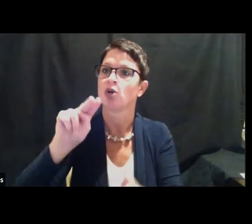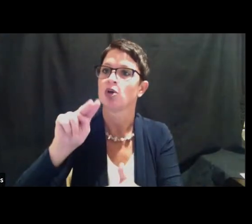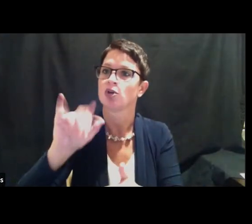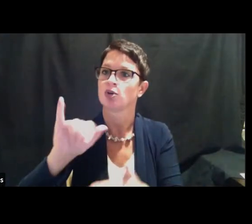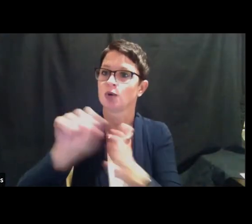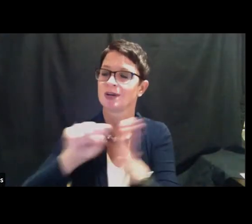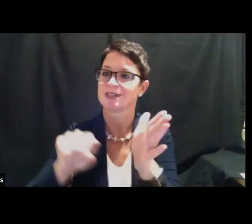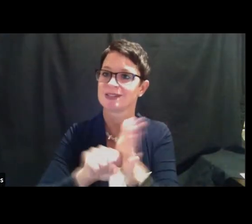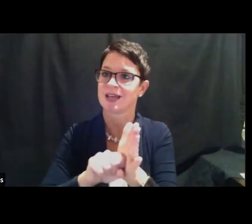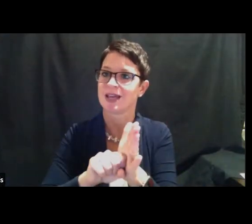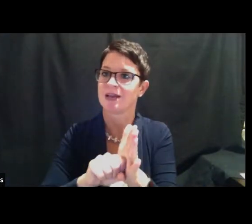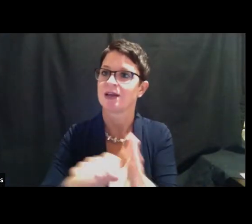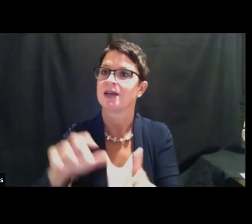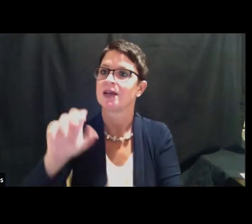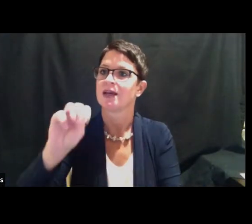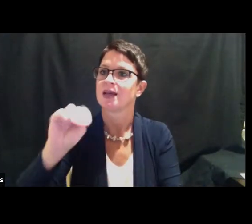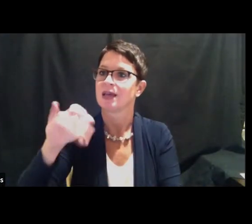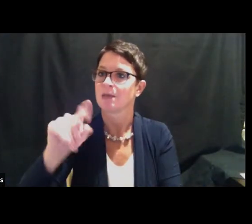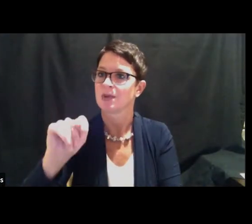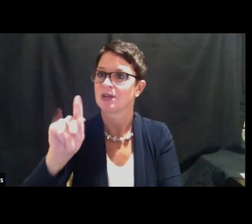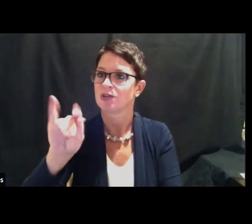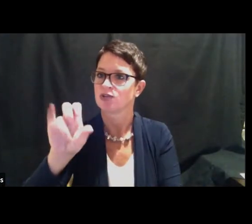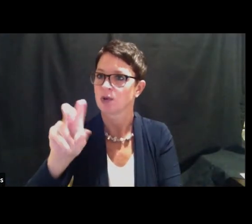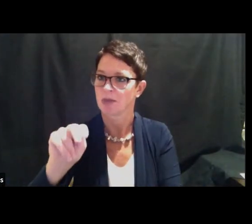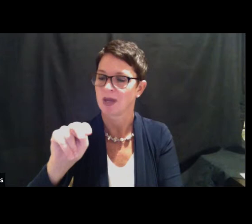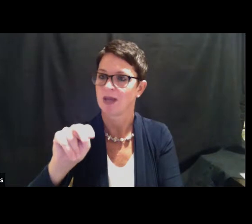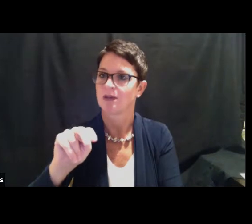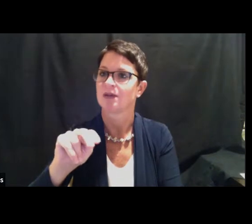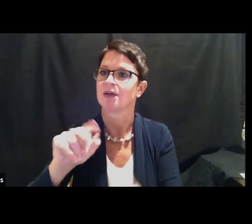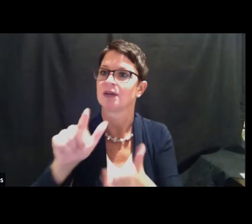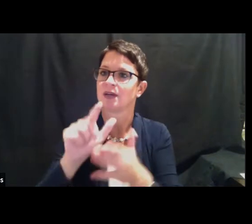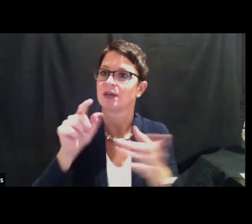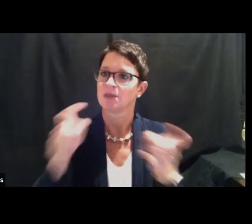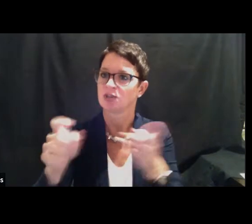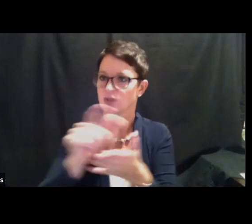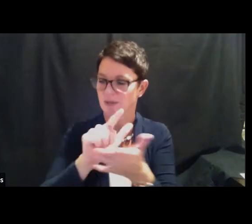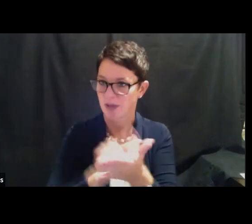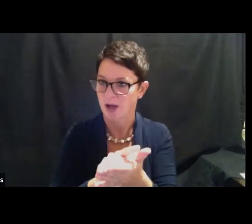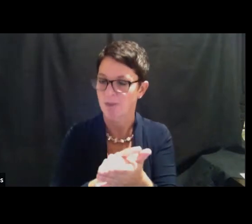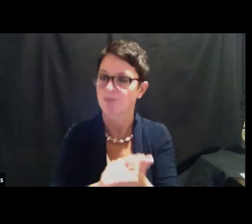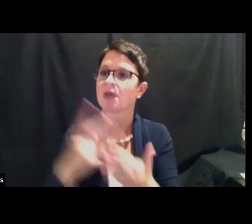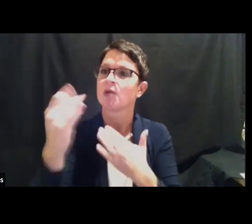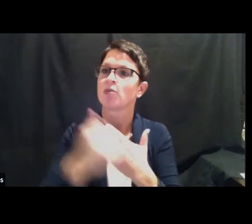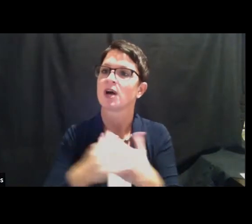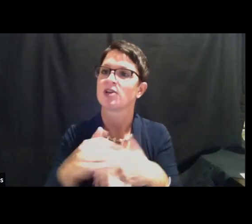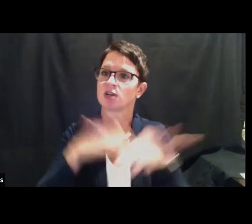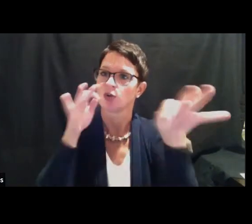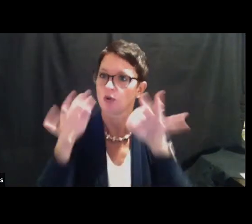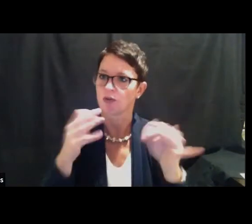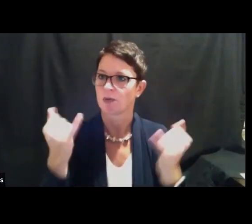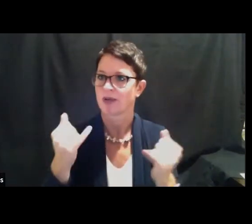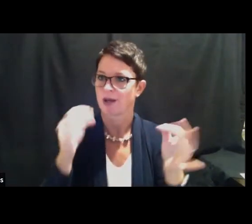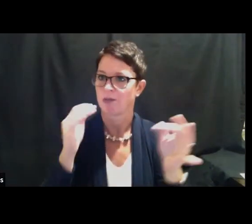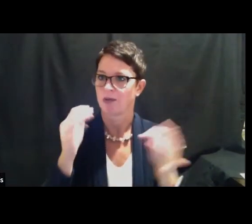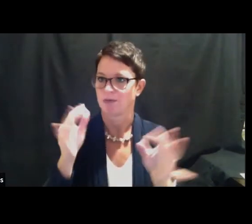Domain Procedure Law. A brief welcome and project overview will now be given.